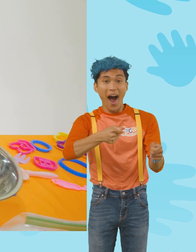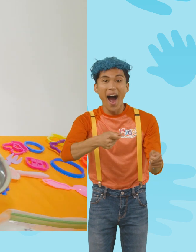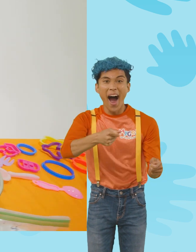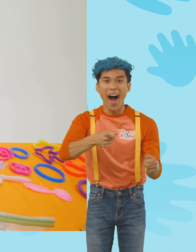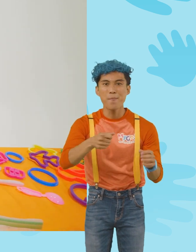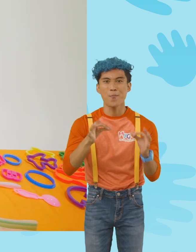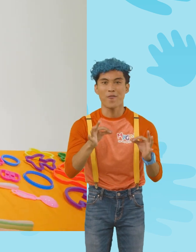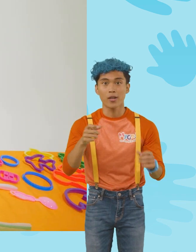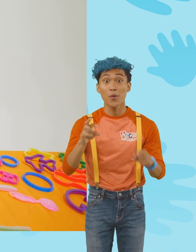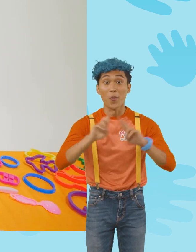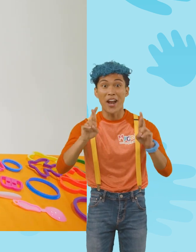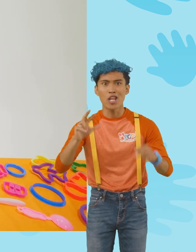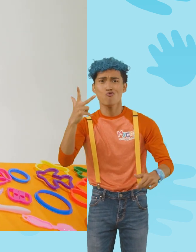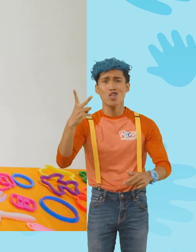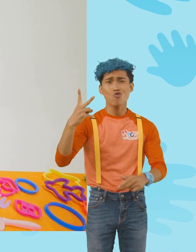Perfect, ready?